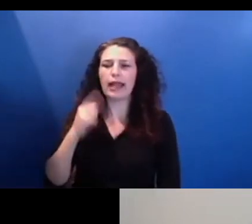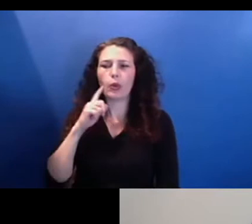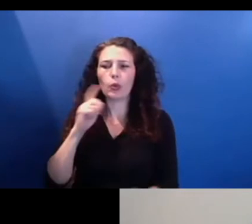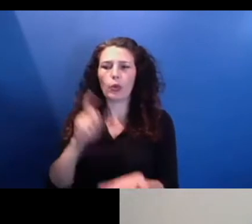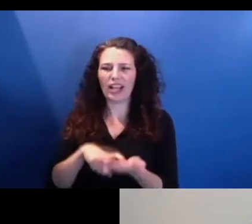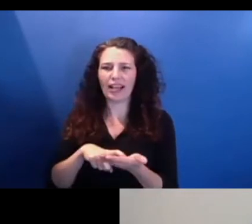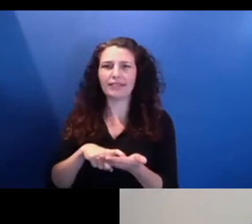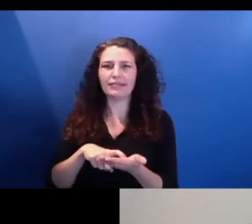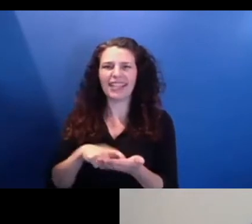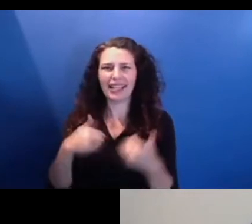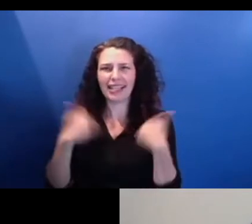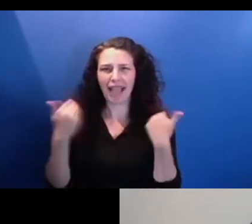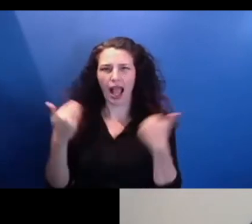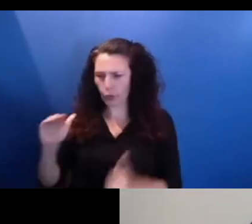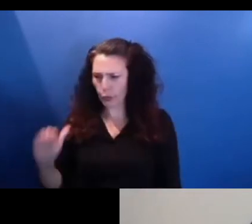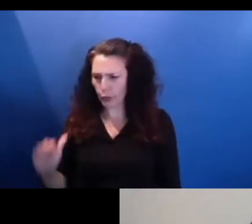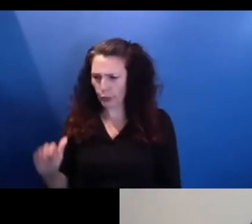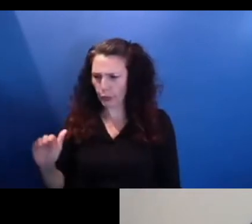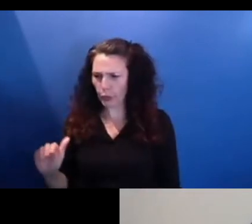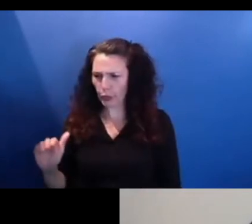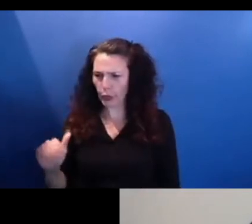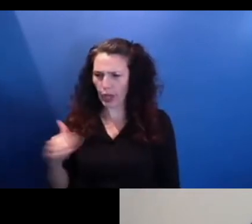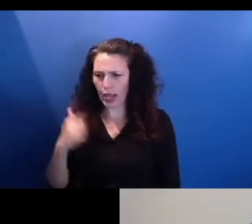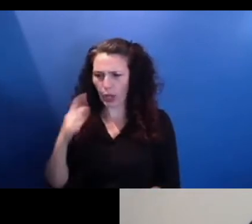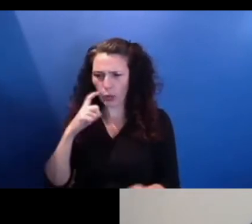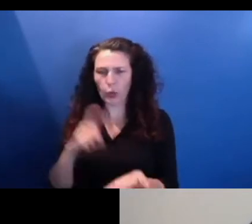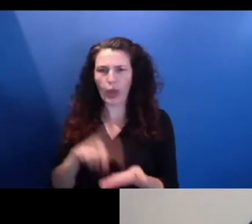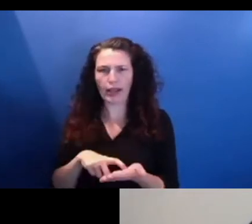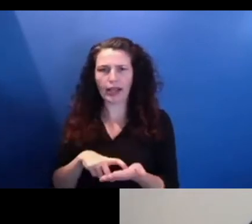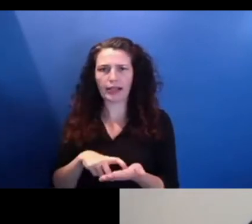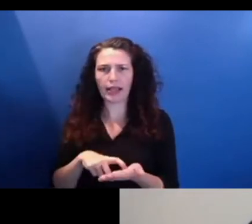little, partially because I have both